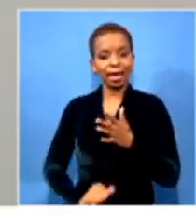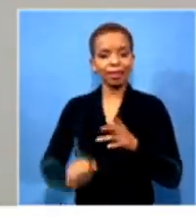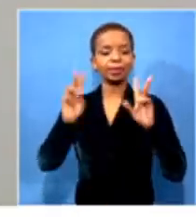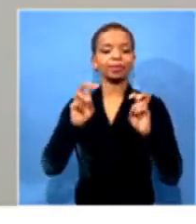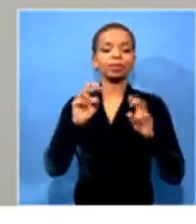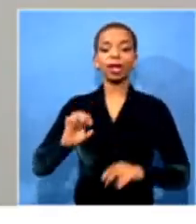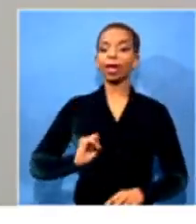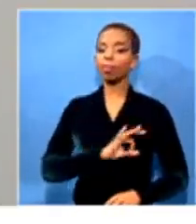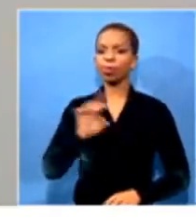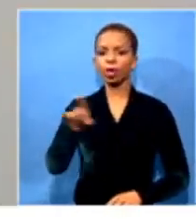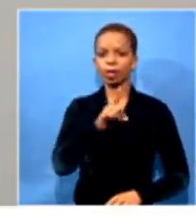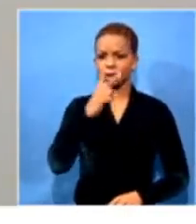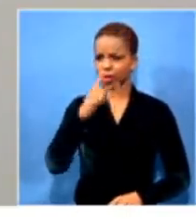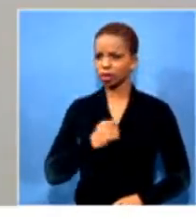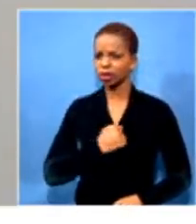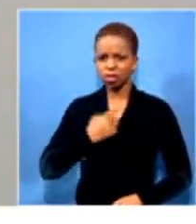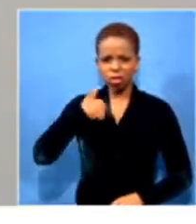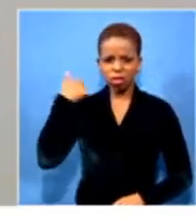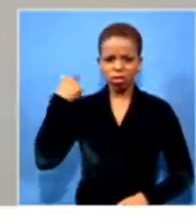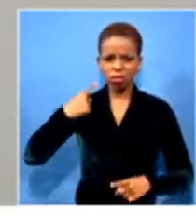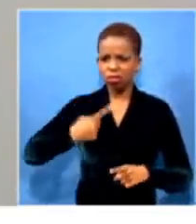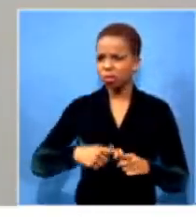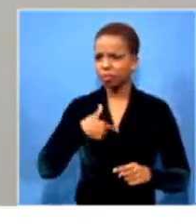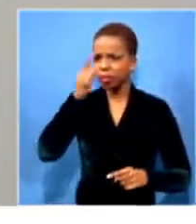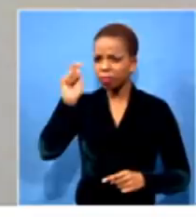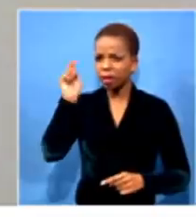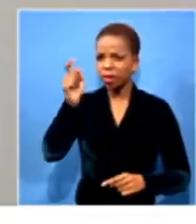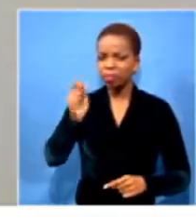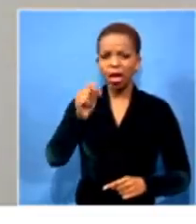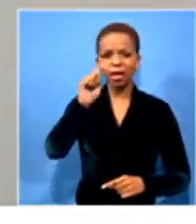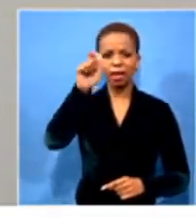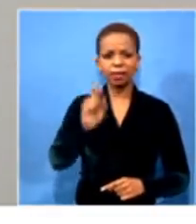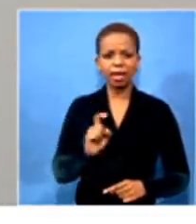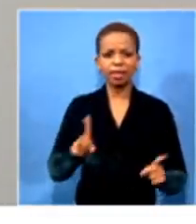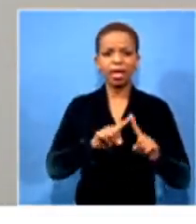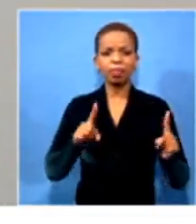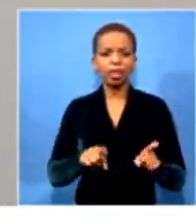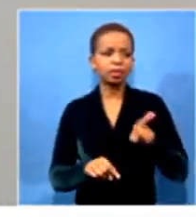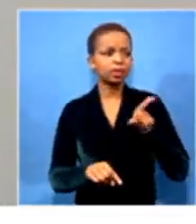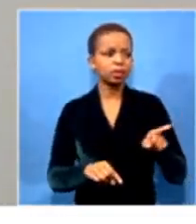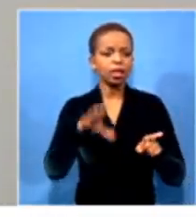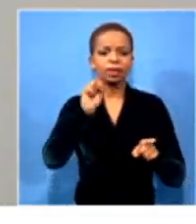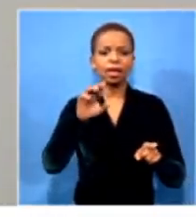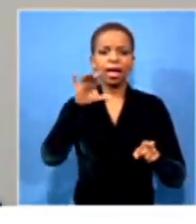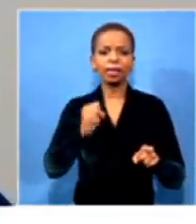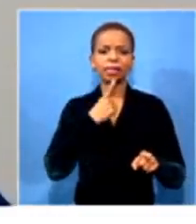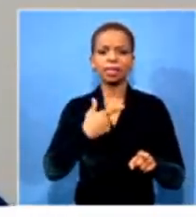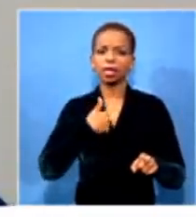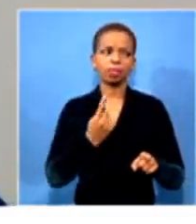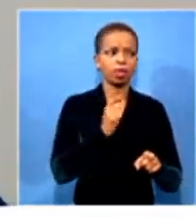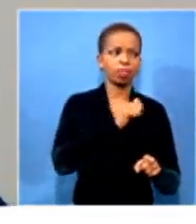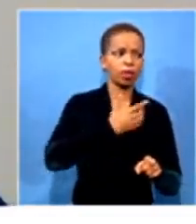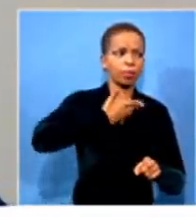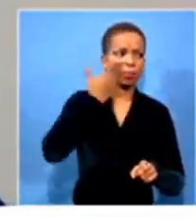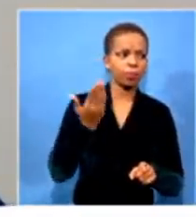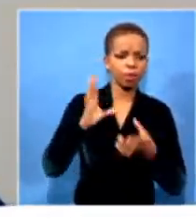actually I've been paying my taxes, or at least I think I've been paying my taxes, but according to SARS, I haven't been paying my taxes. So there's a disconnect there. We never